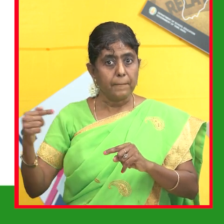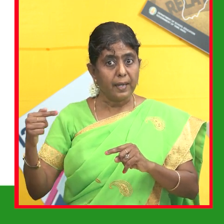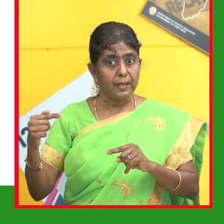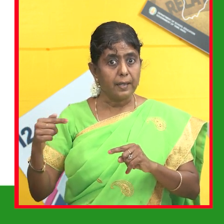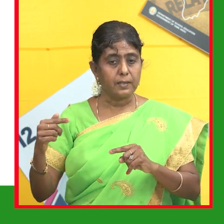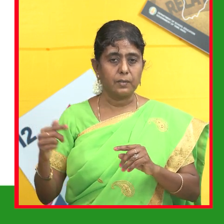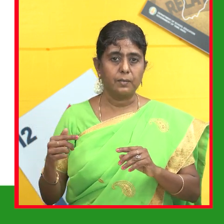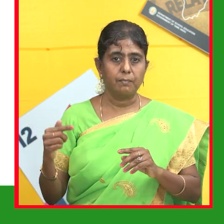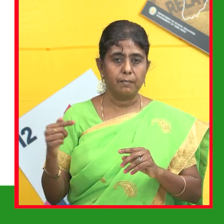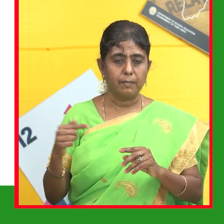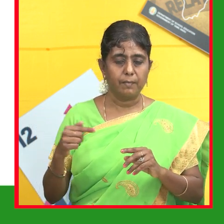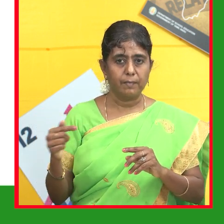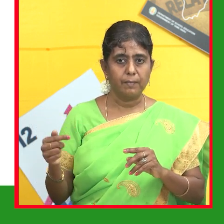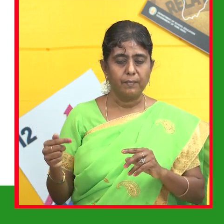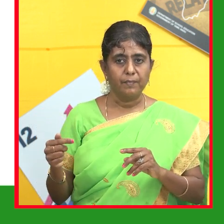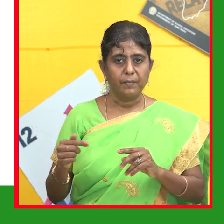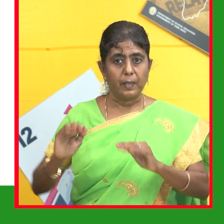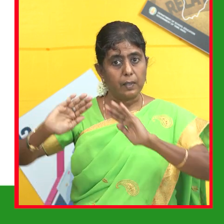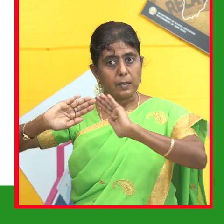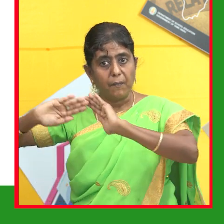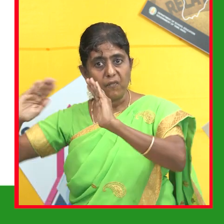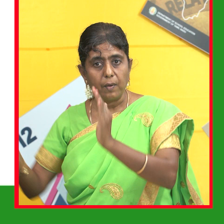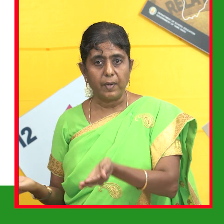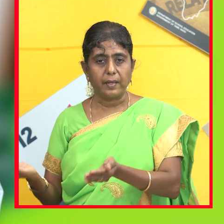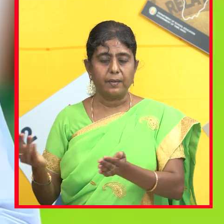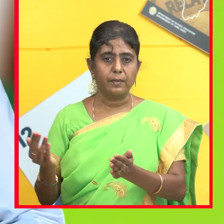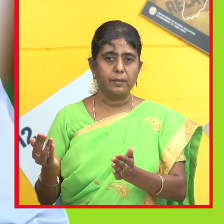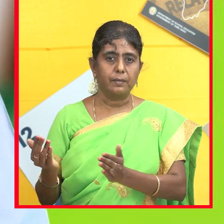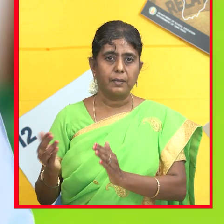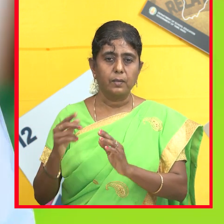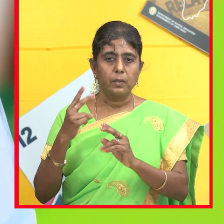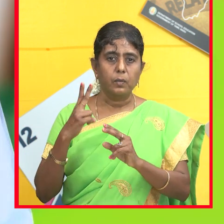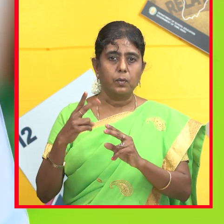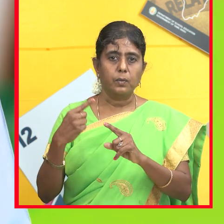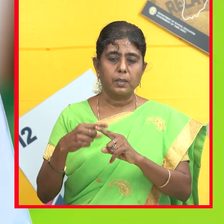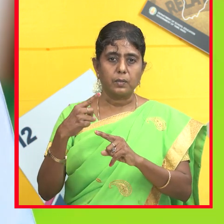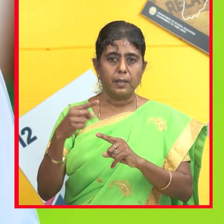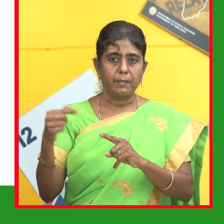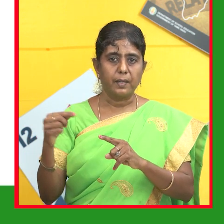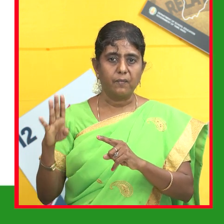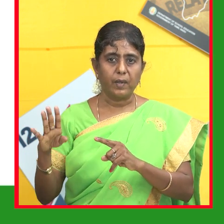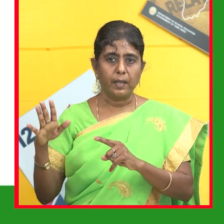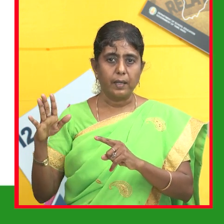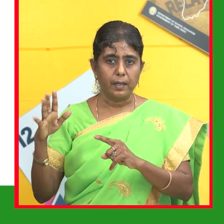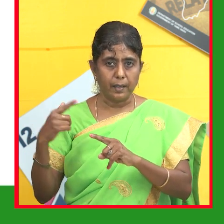is in the middle, then put the second bracket numerator within the bracket, then you have to multiply inside by the minus.